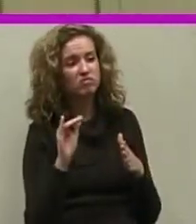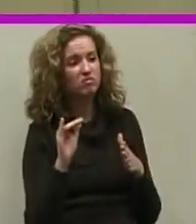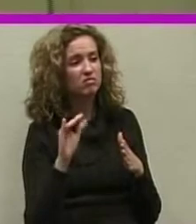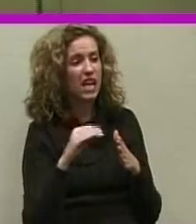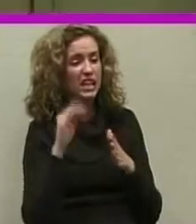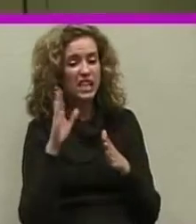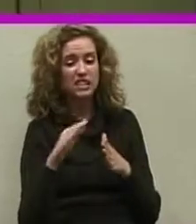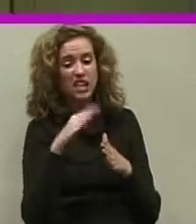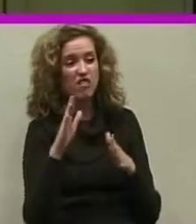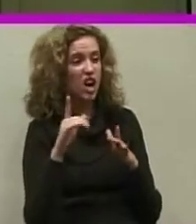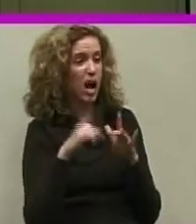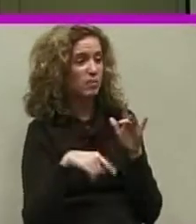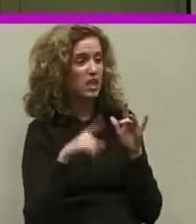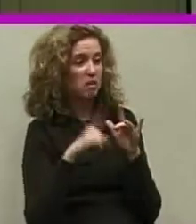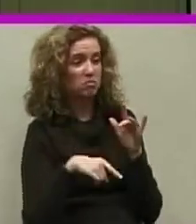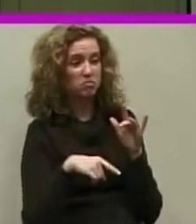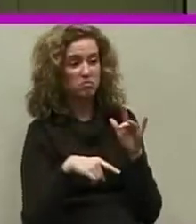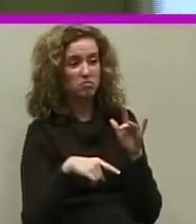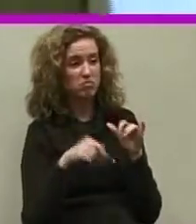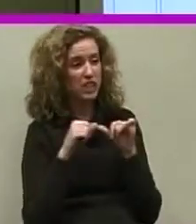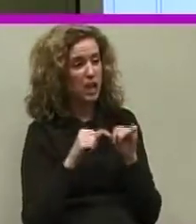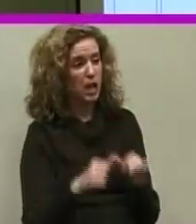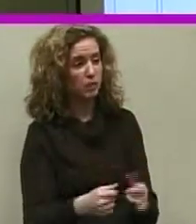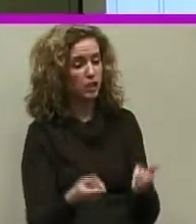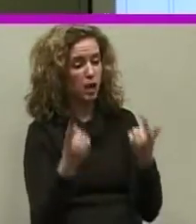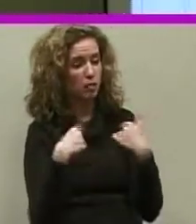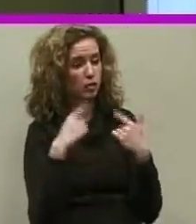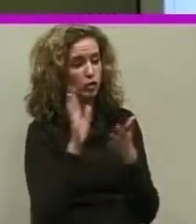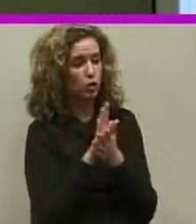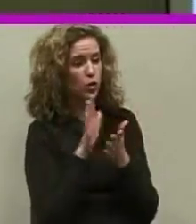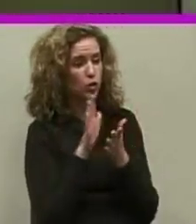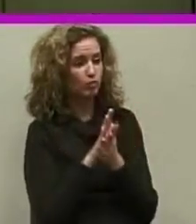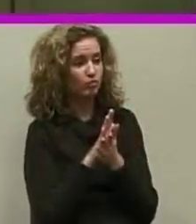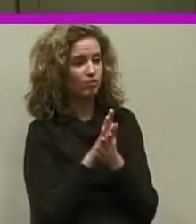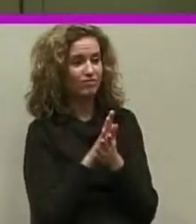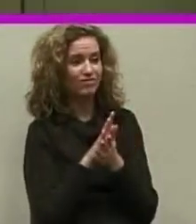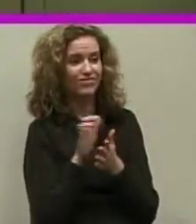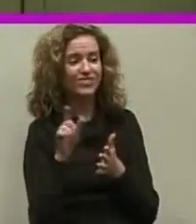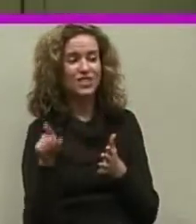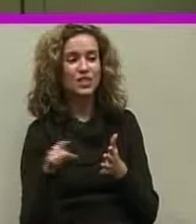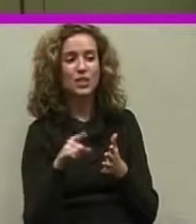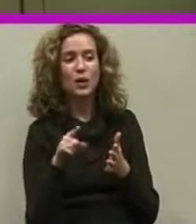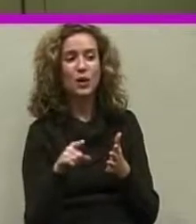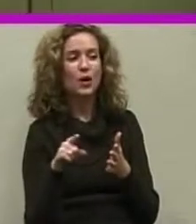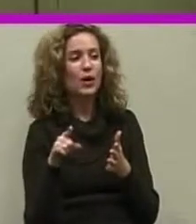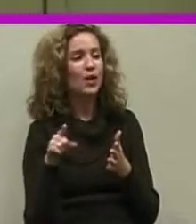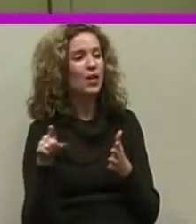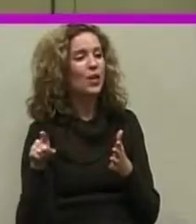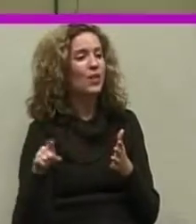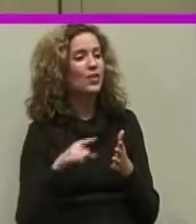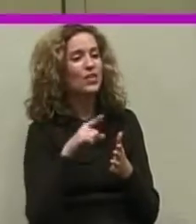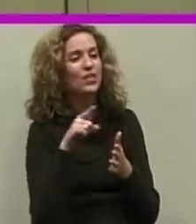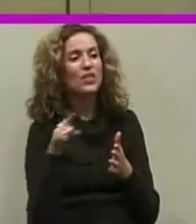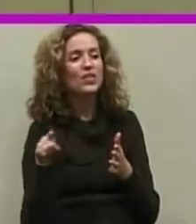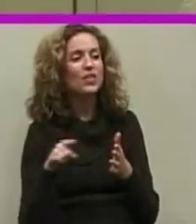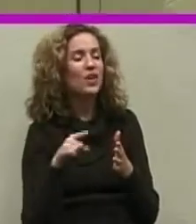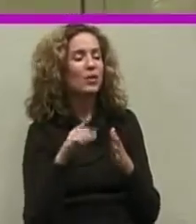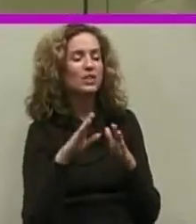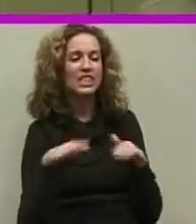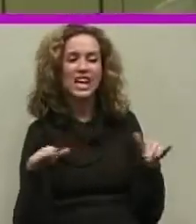he? All right, that's your typical Russells. By God, those kids are never not there, right? It's like, God, please stay home.